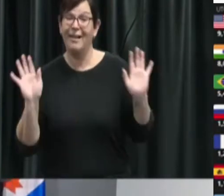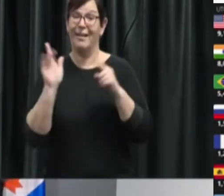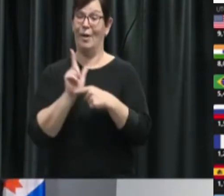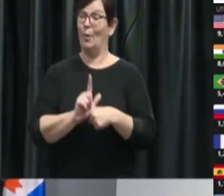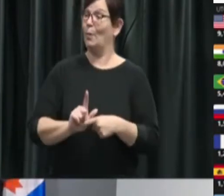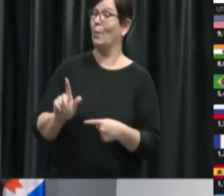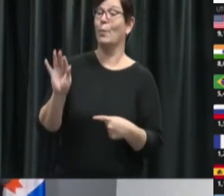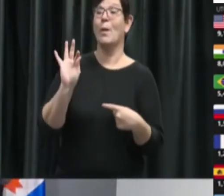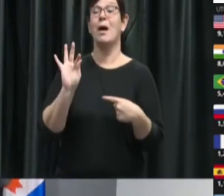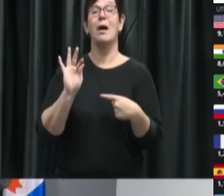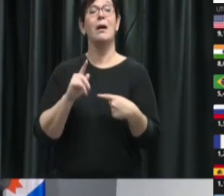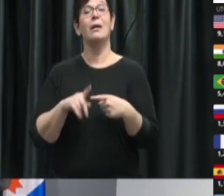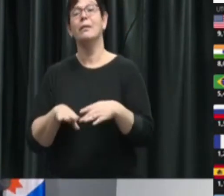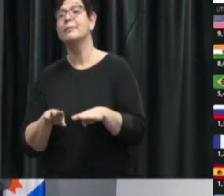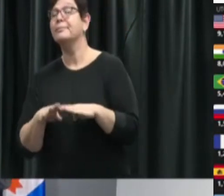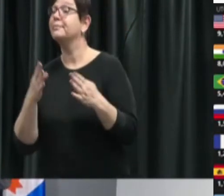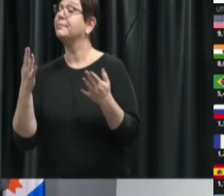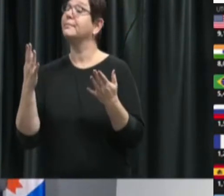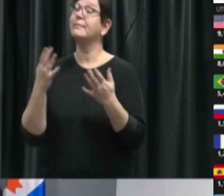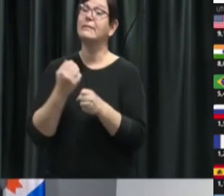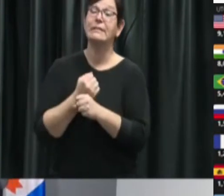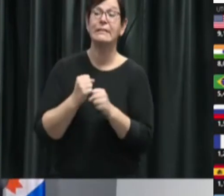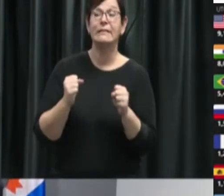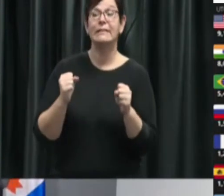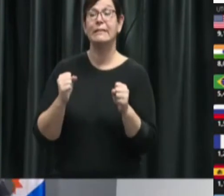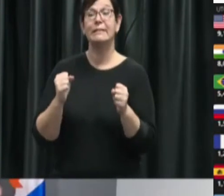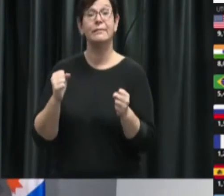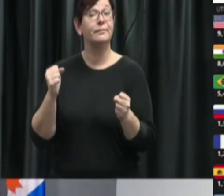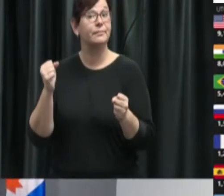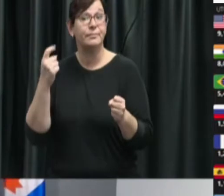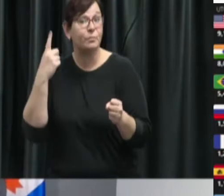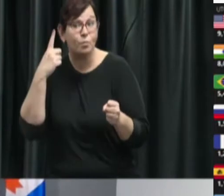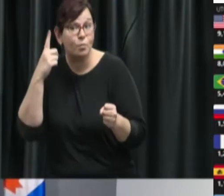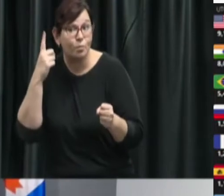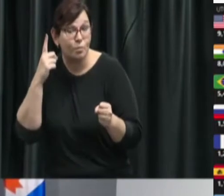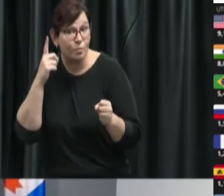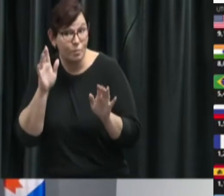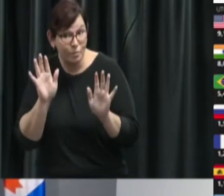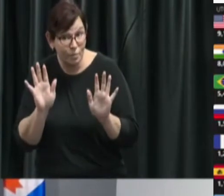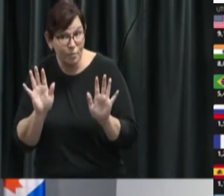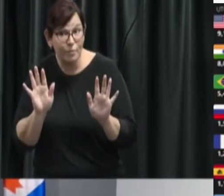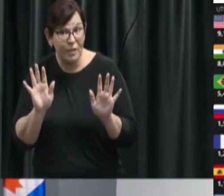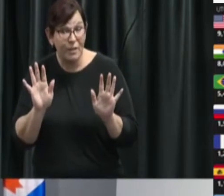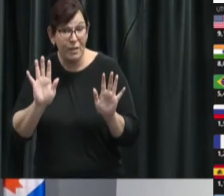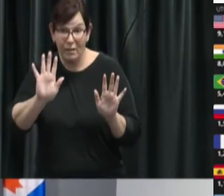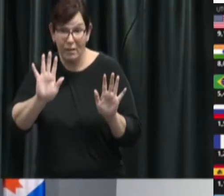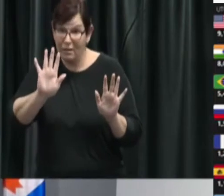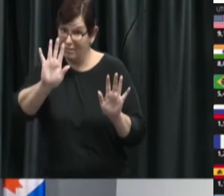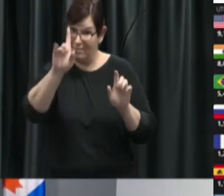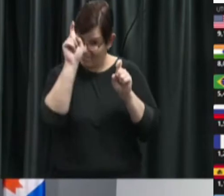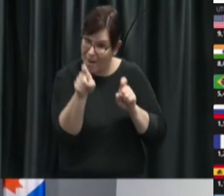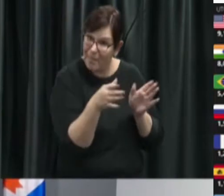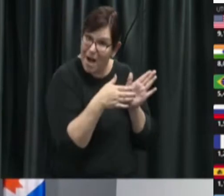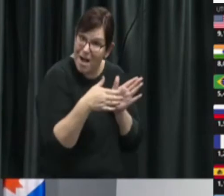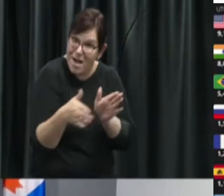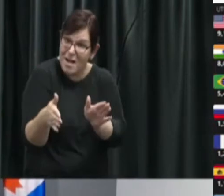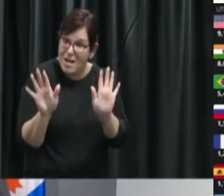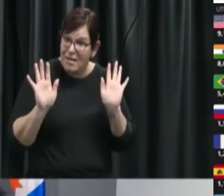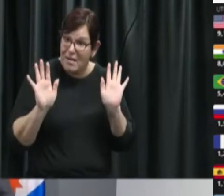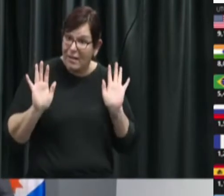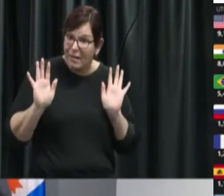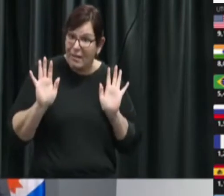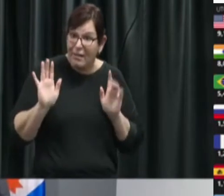safely, is really just to start from the premise that you have to have a plan when you end this 28-day period. You can't just come out of that and